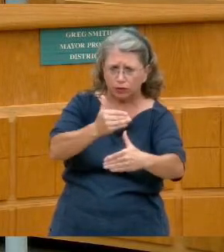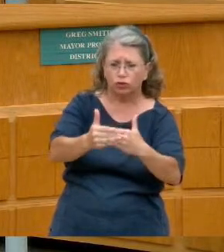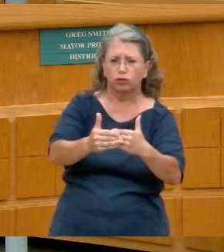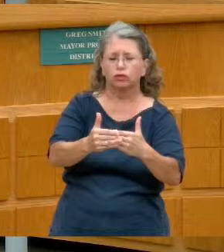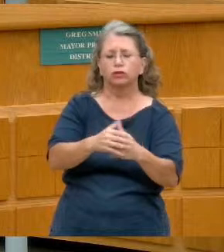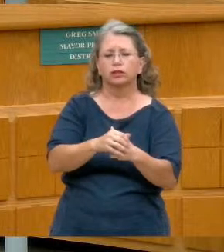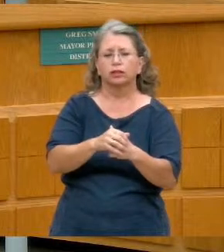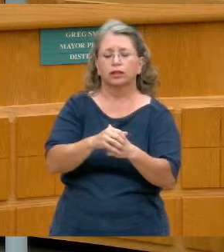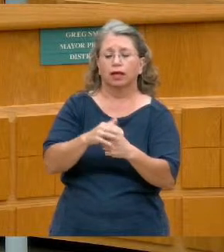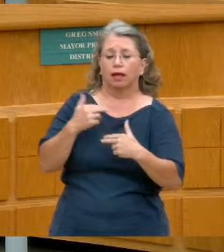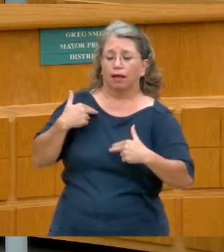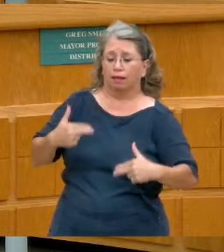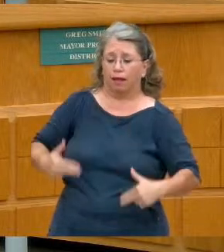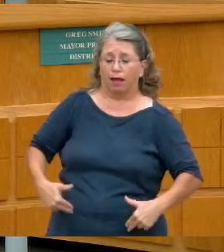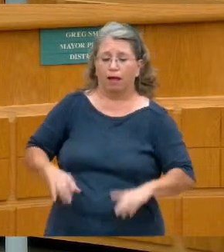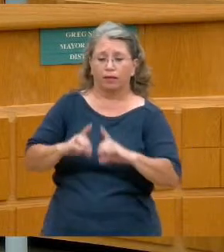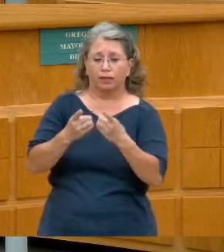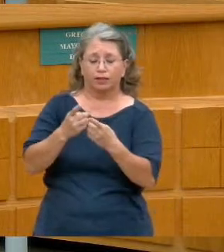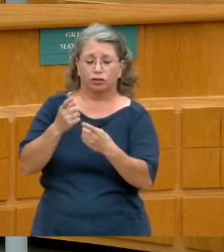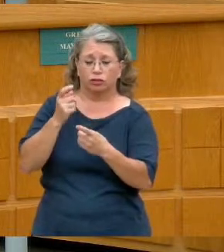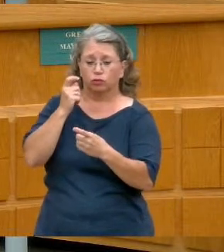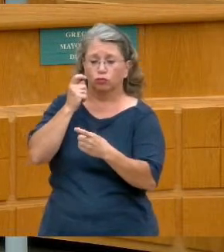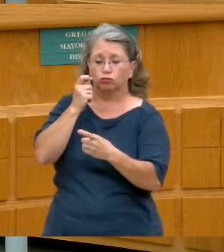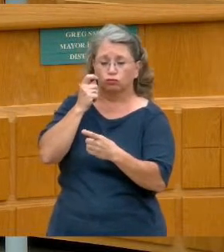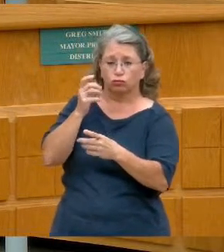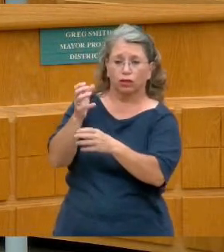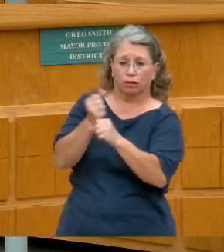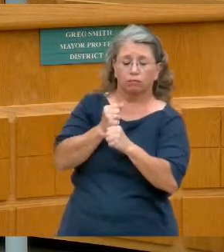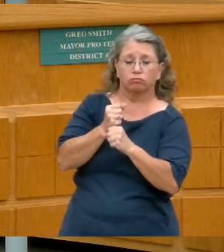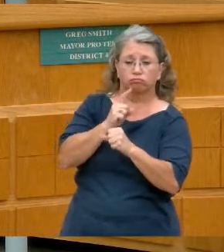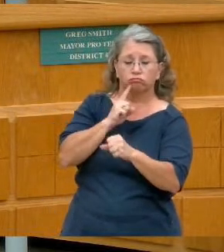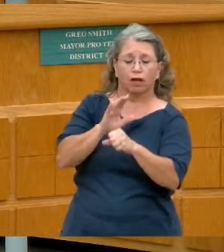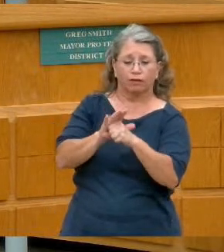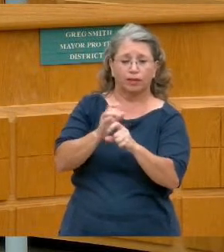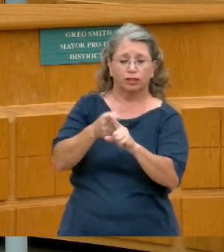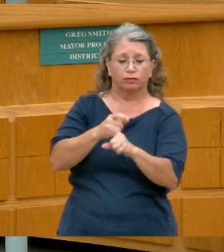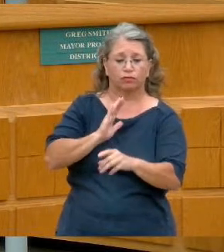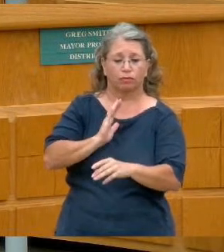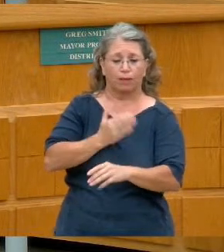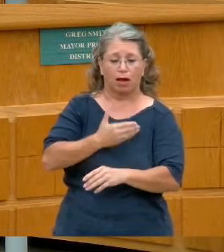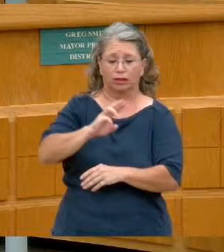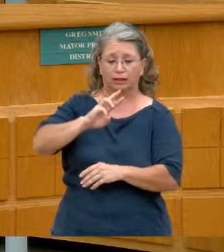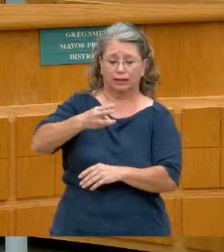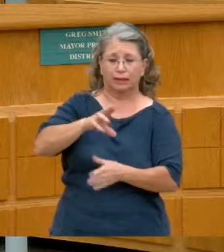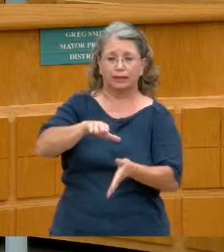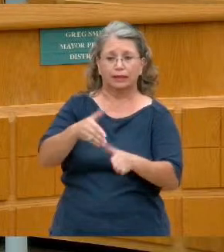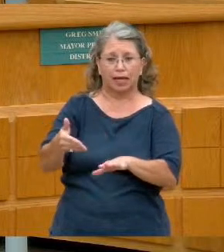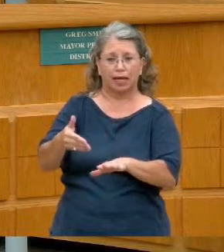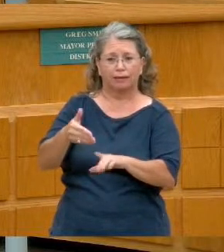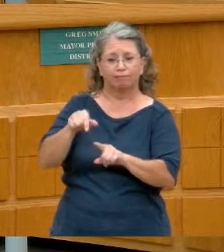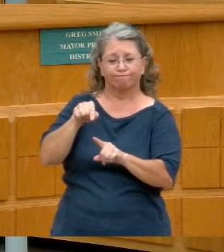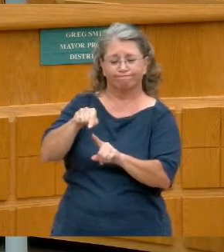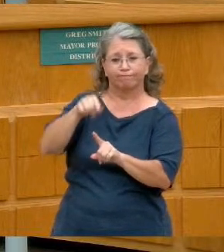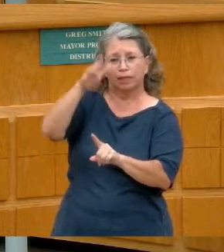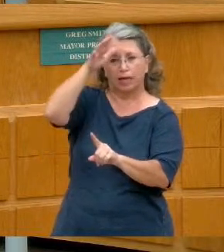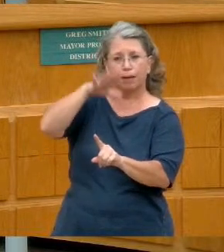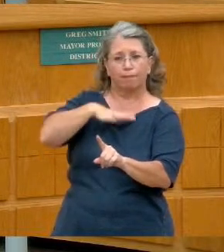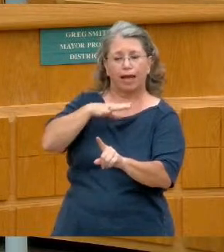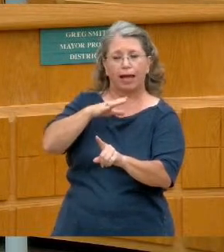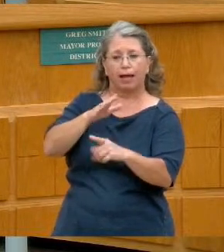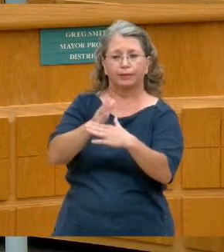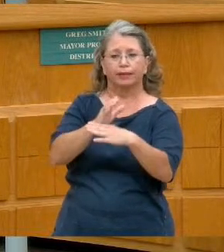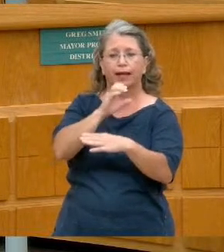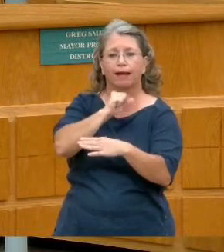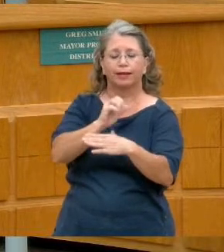received confirmation of the sixth death of a Nueces County resident due to COVID-19. The deceased is a male between the ages of 60